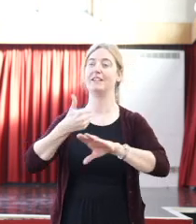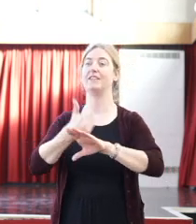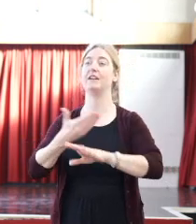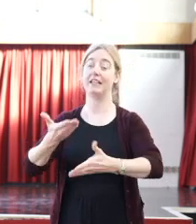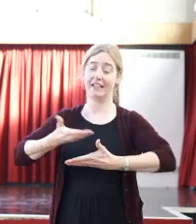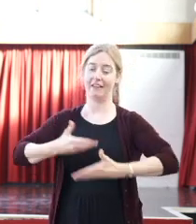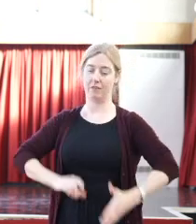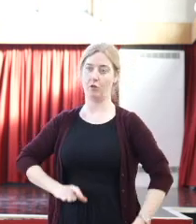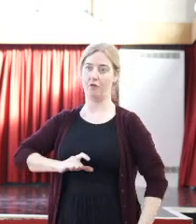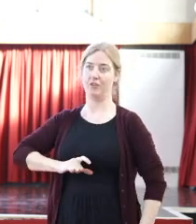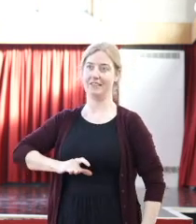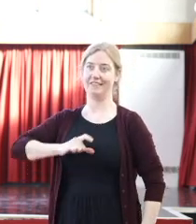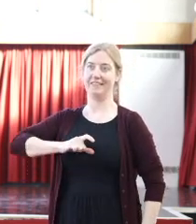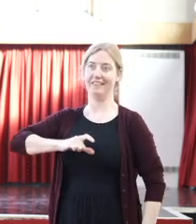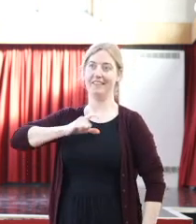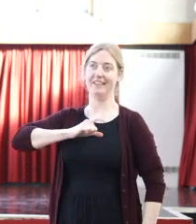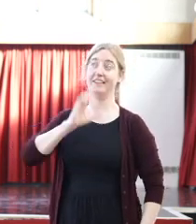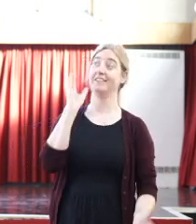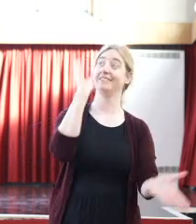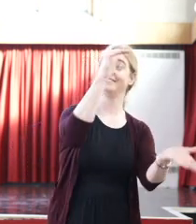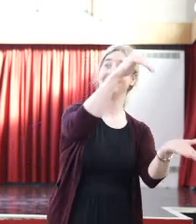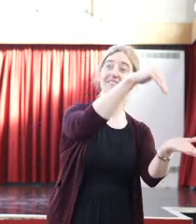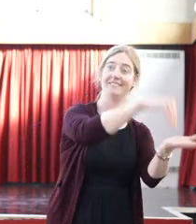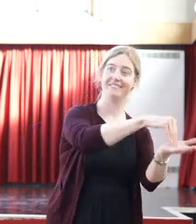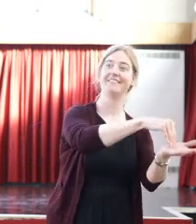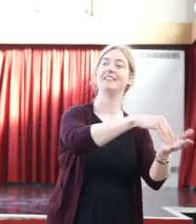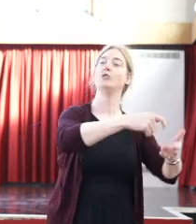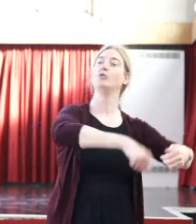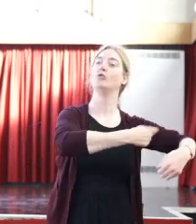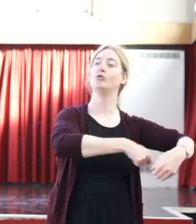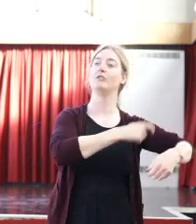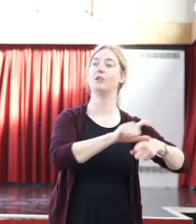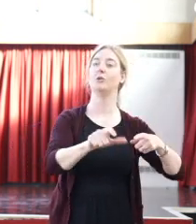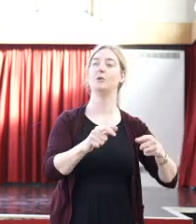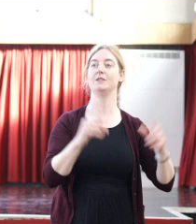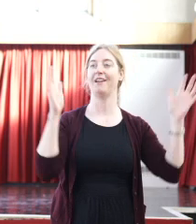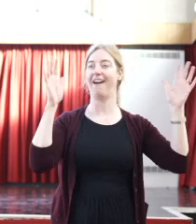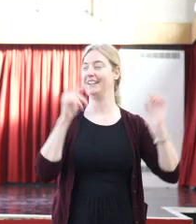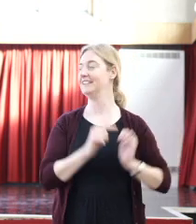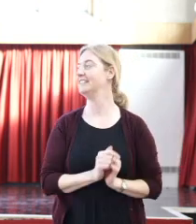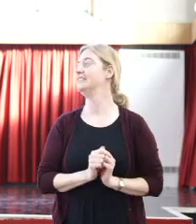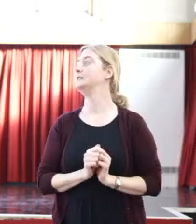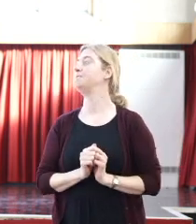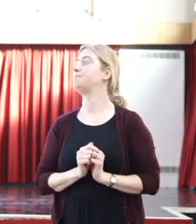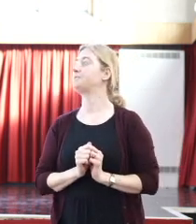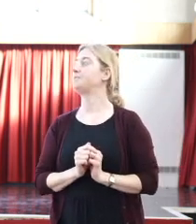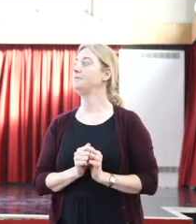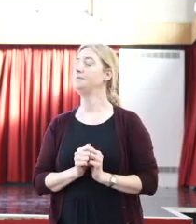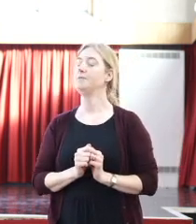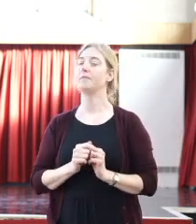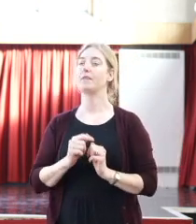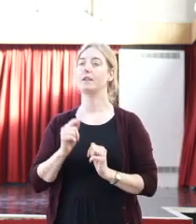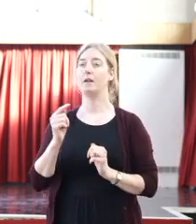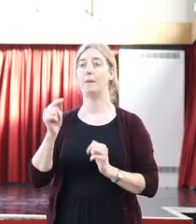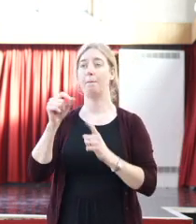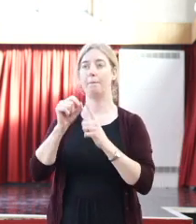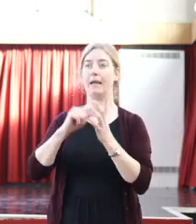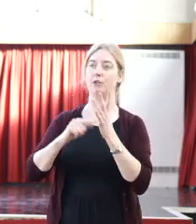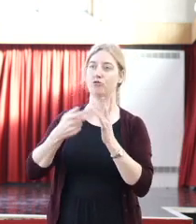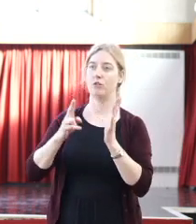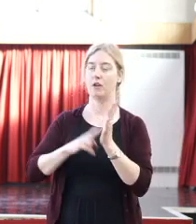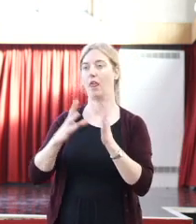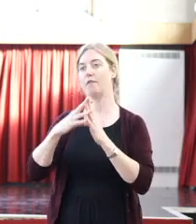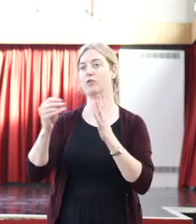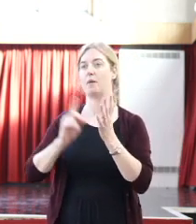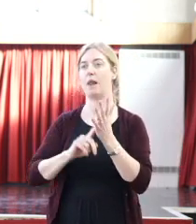like his parents, would just be sitting at home. patrons like the exceptional Leighton